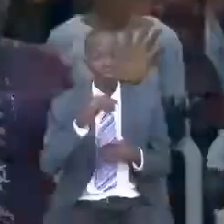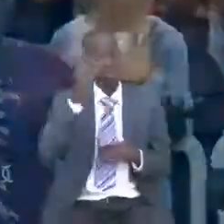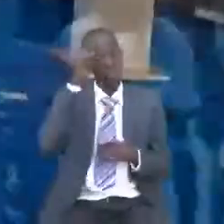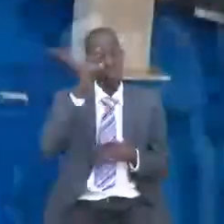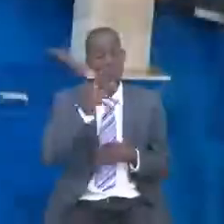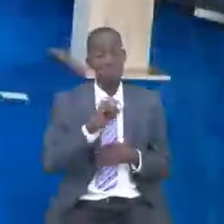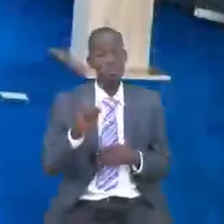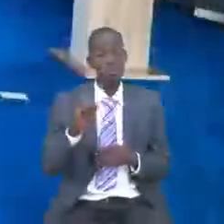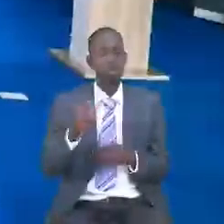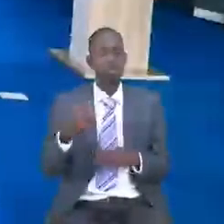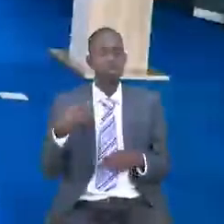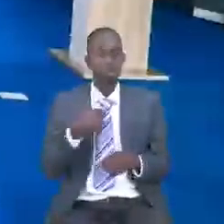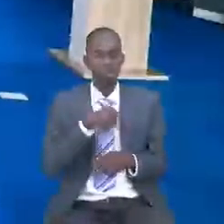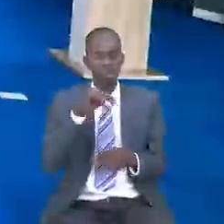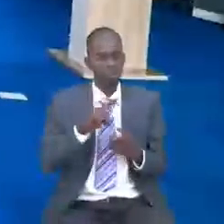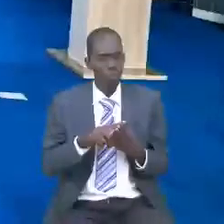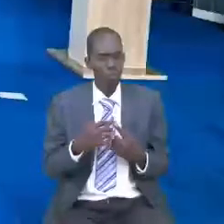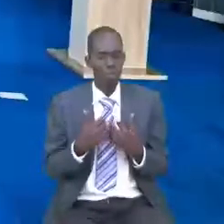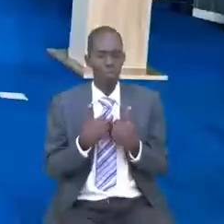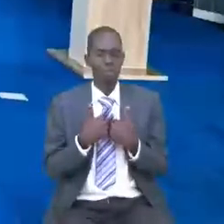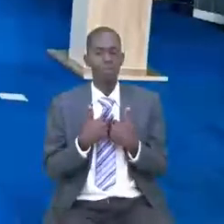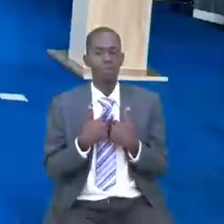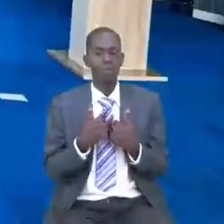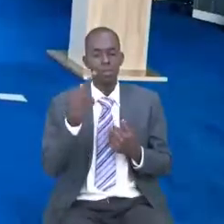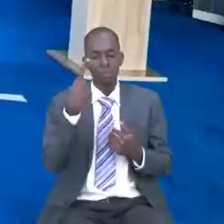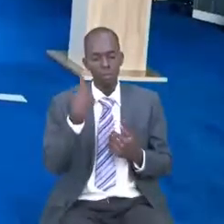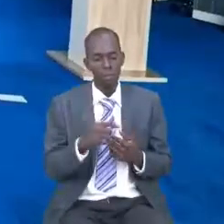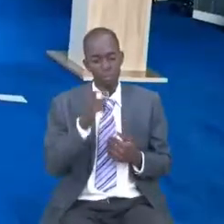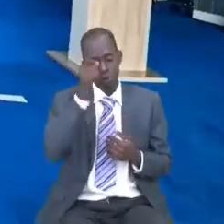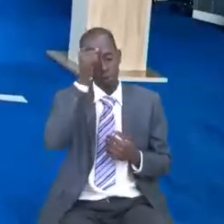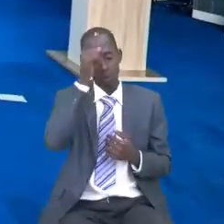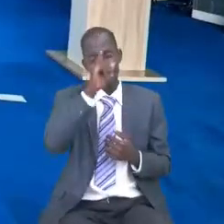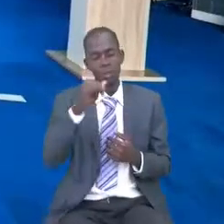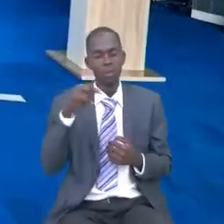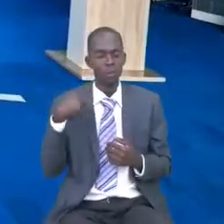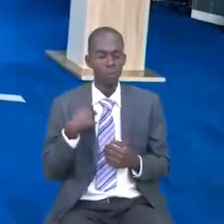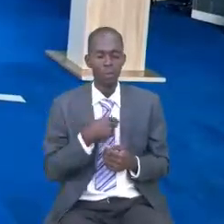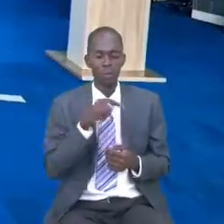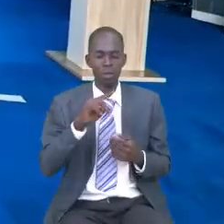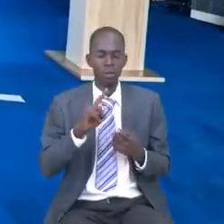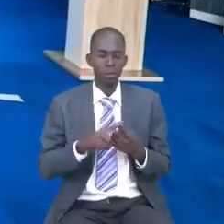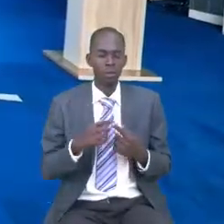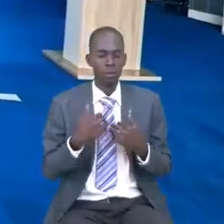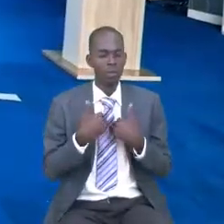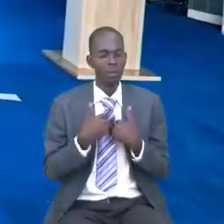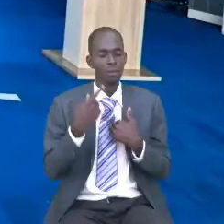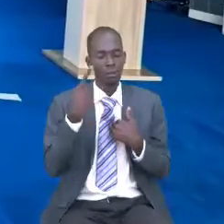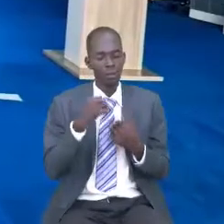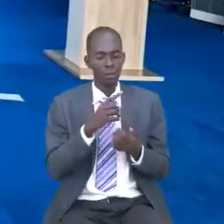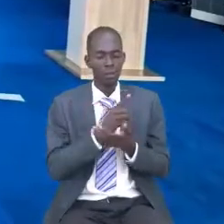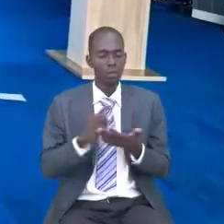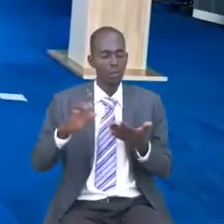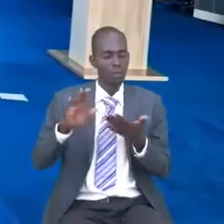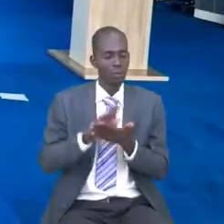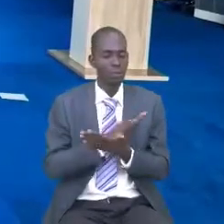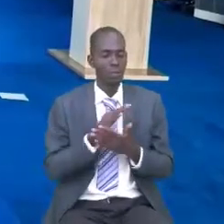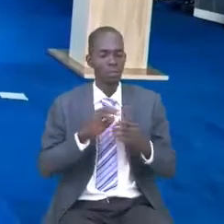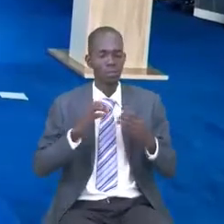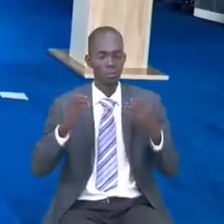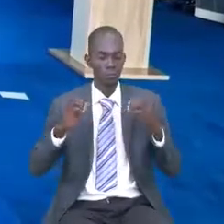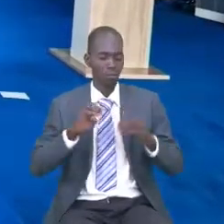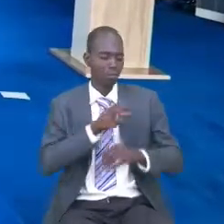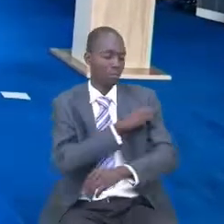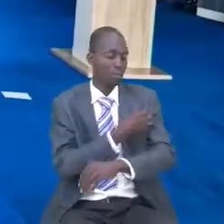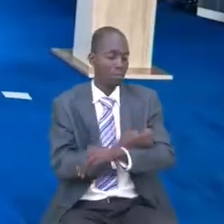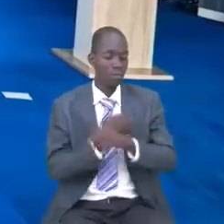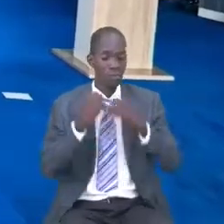we ought to have, the perception we ought to have, the divine energy we ought